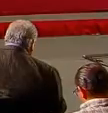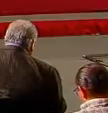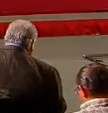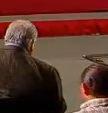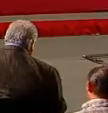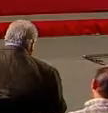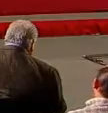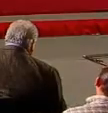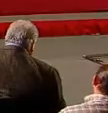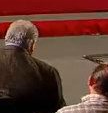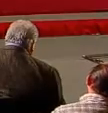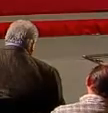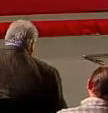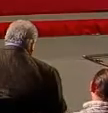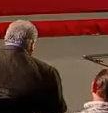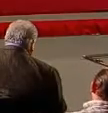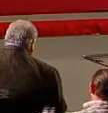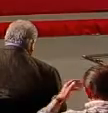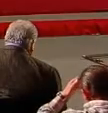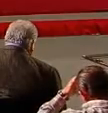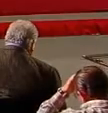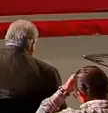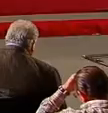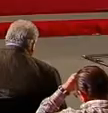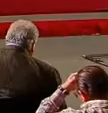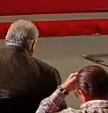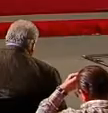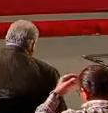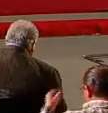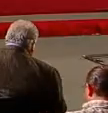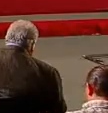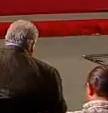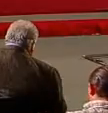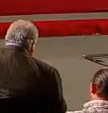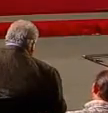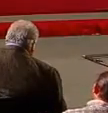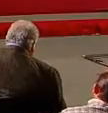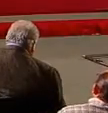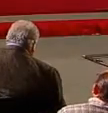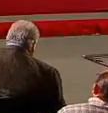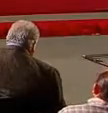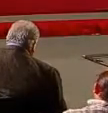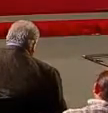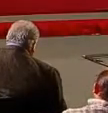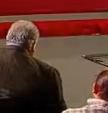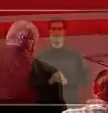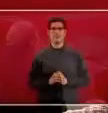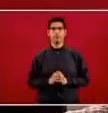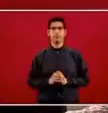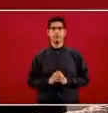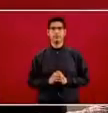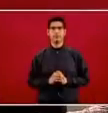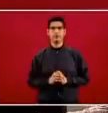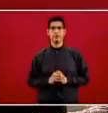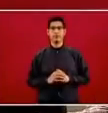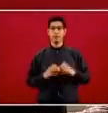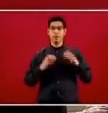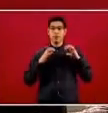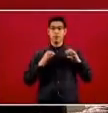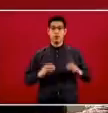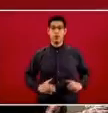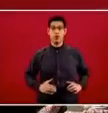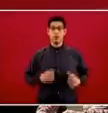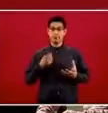That basically just changes color at a signal. And what is this signal that activates this fast test? Well, the antibodies.